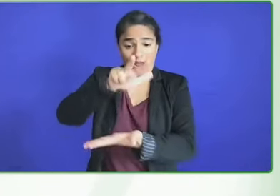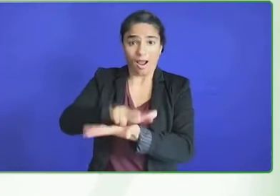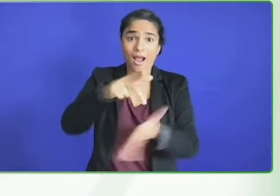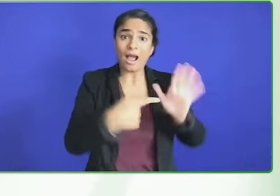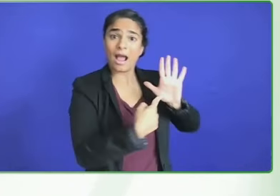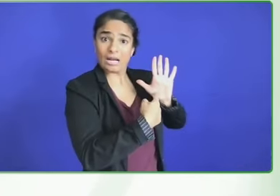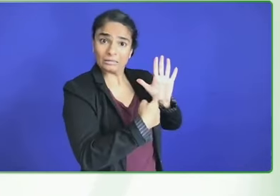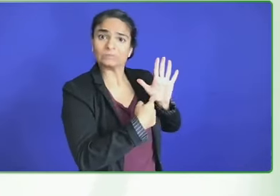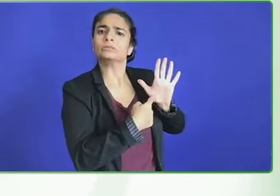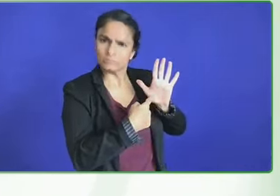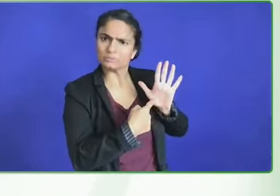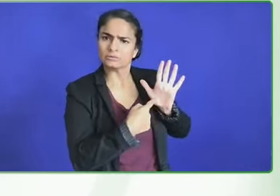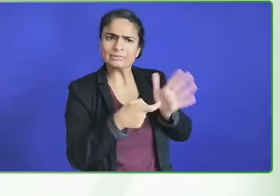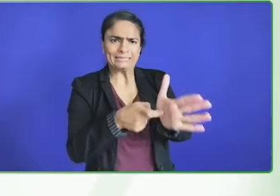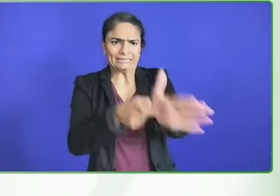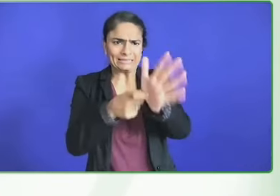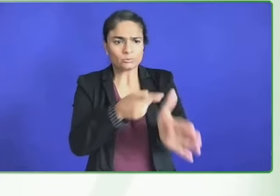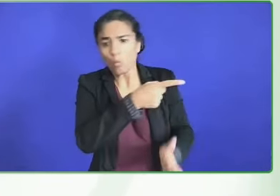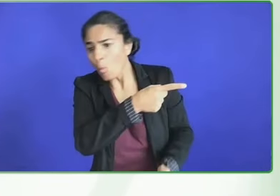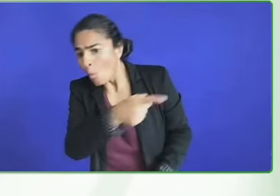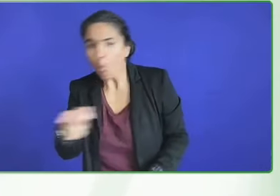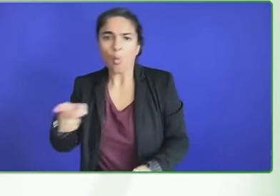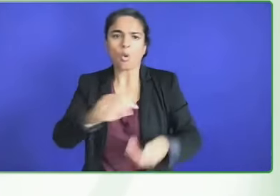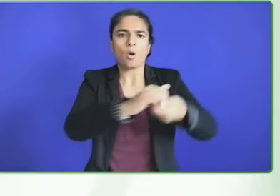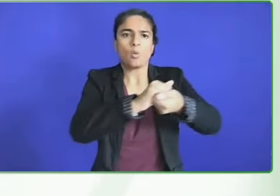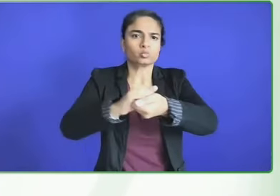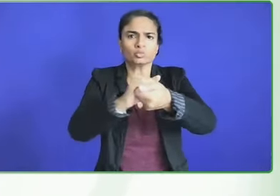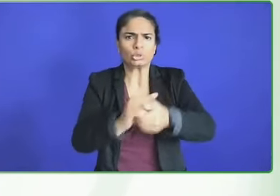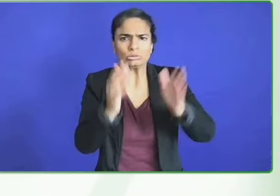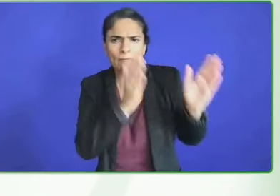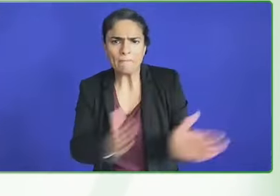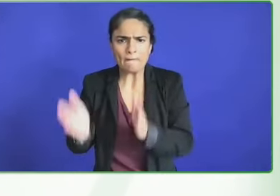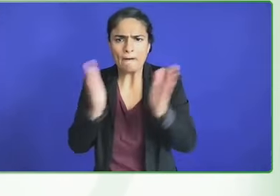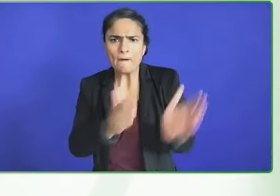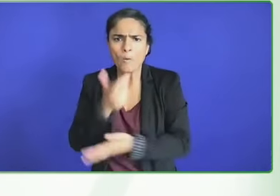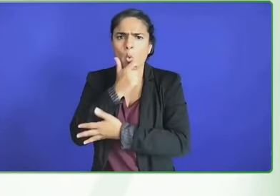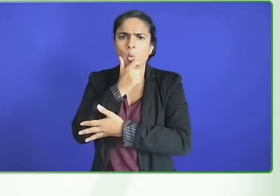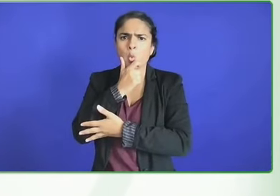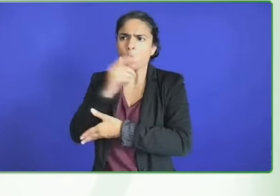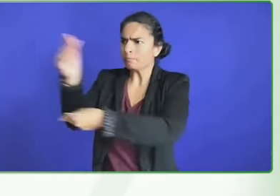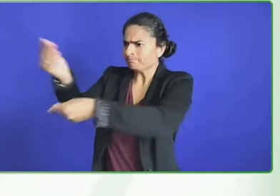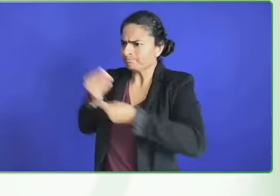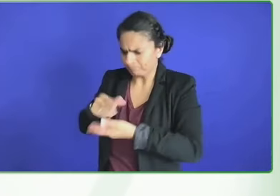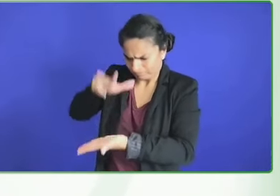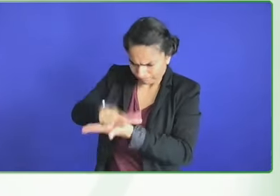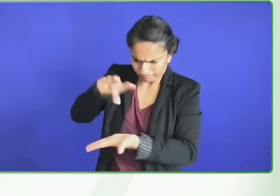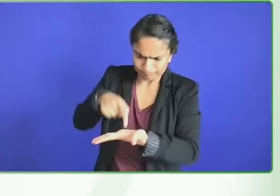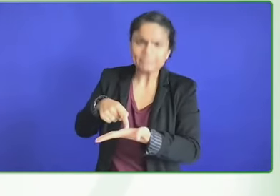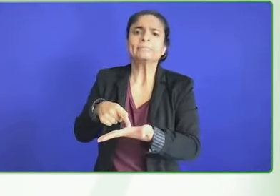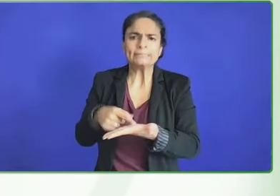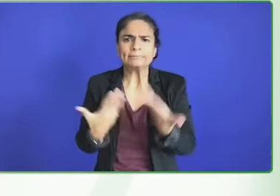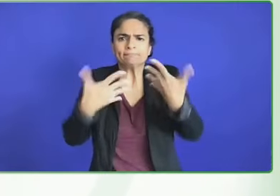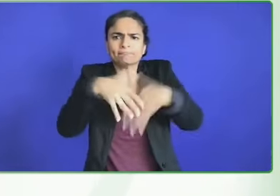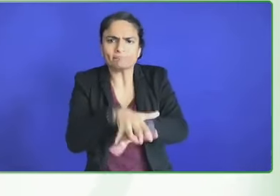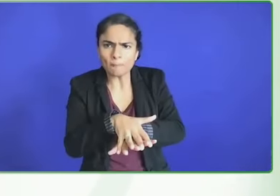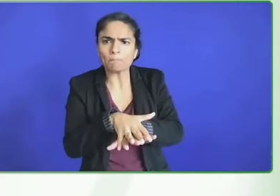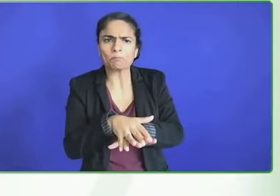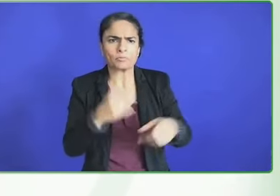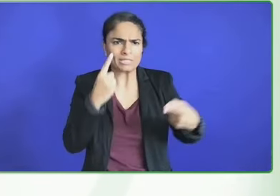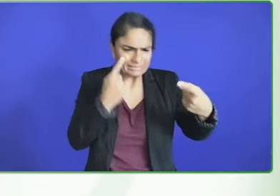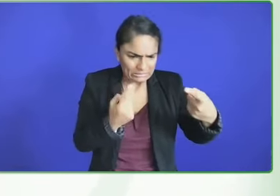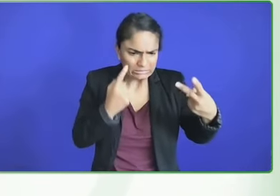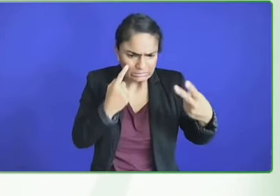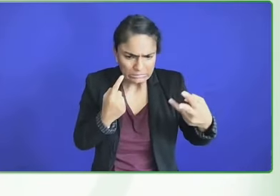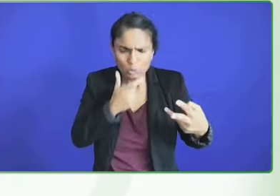feedback process, and regular progress reports must be published on the steps taken to implement the plans and